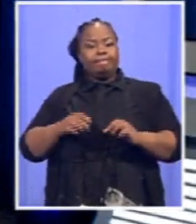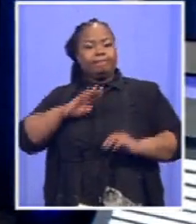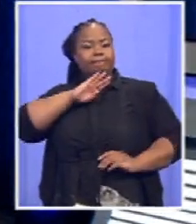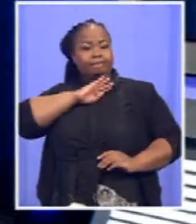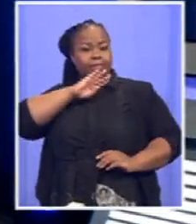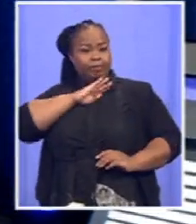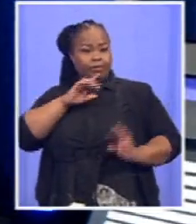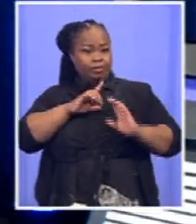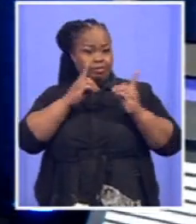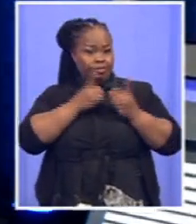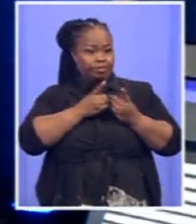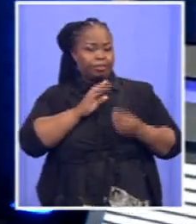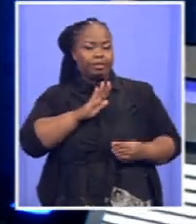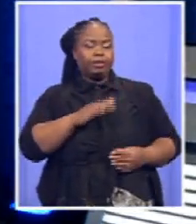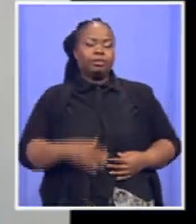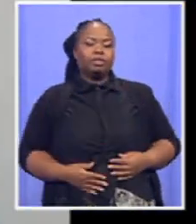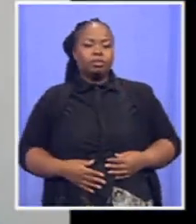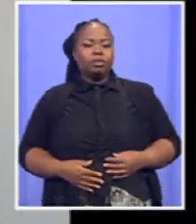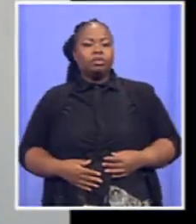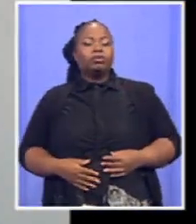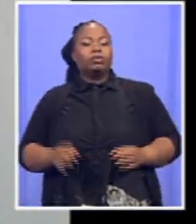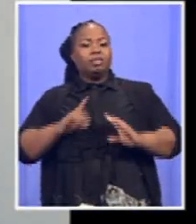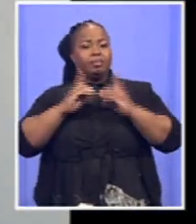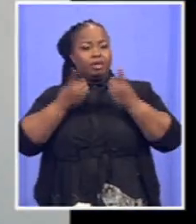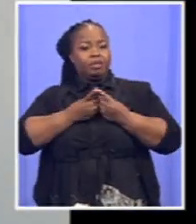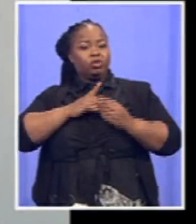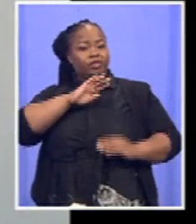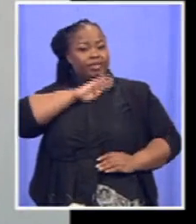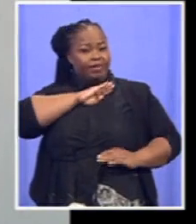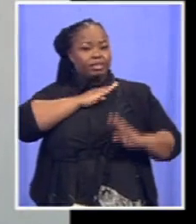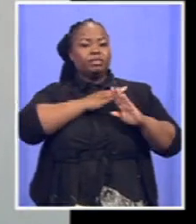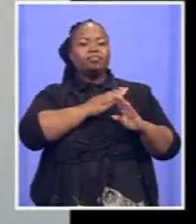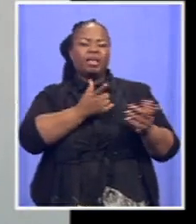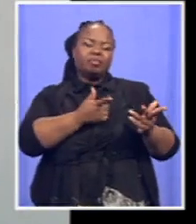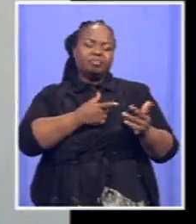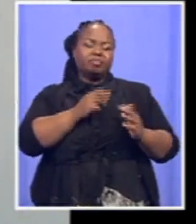of Defense, Desiree. The Department of Defense plays a key role